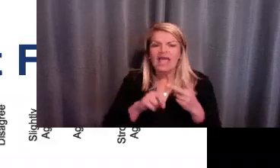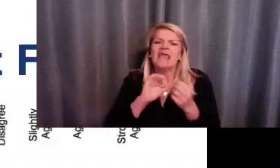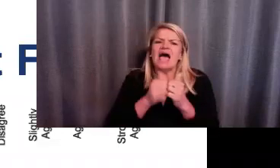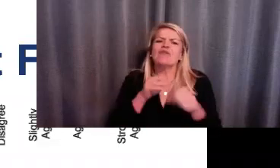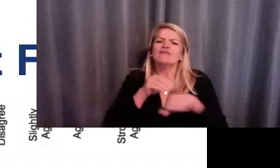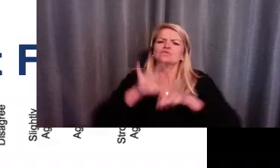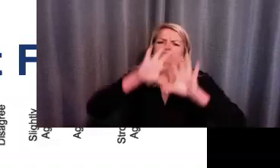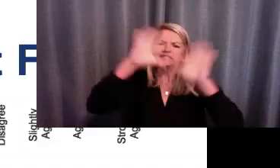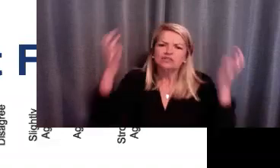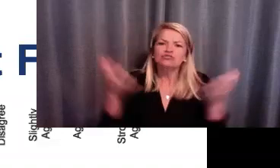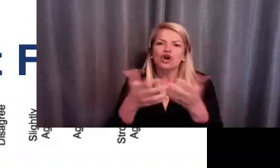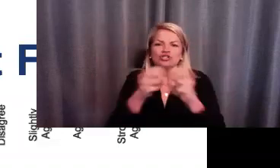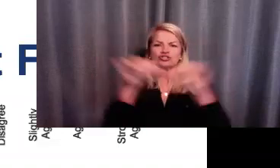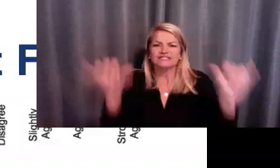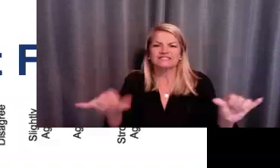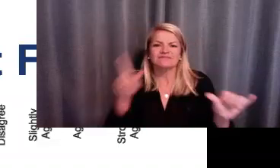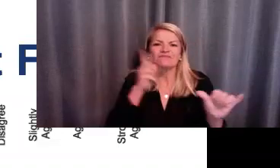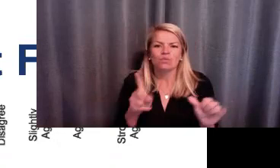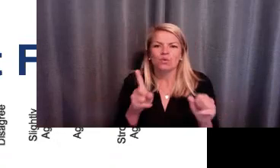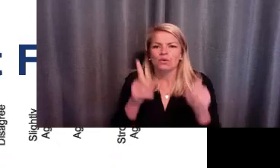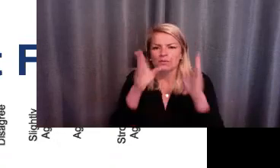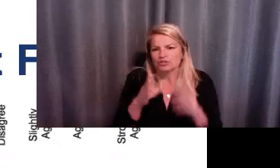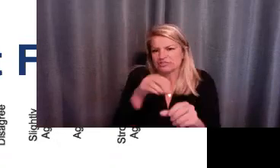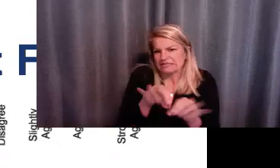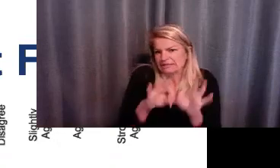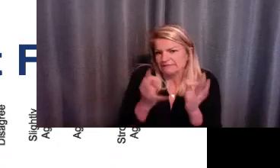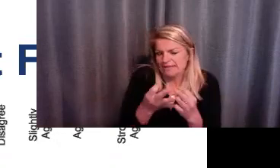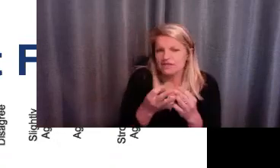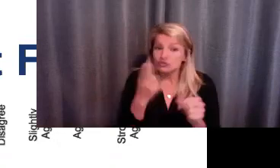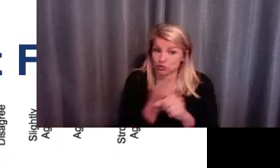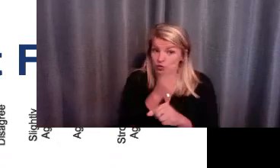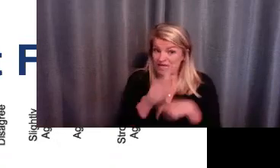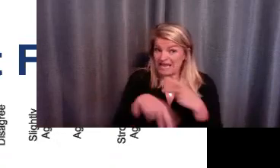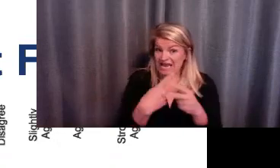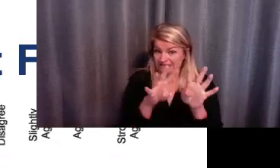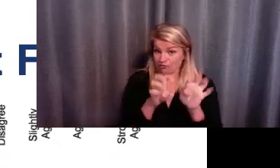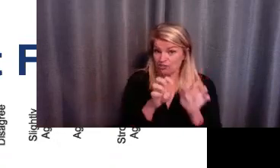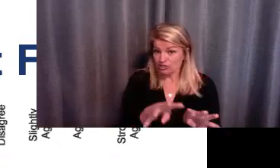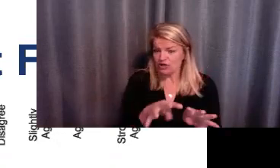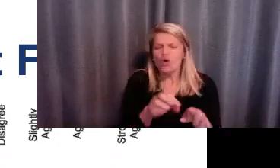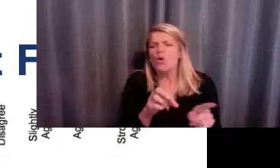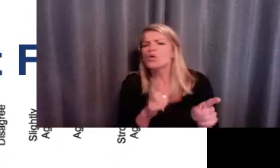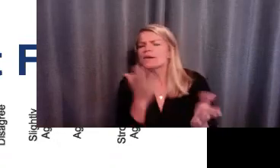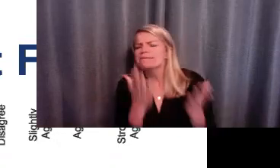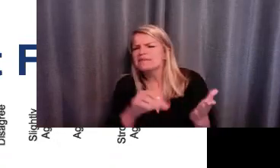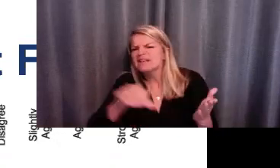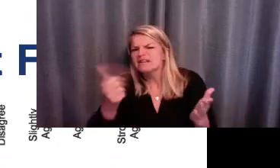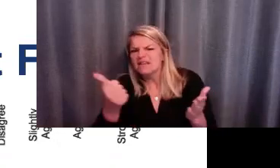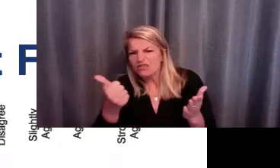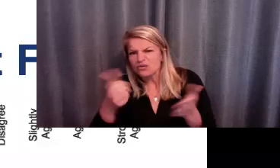within the family or classroom. So by using this type of questionnaire, or maybe another way could be using